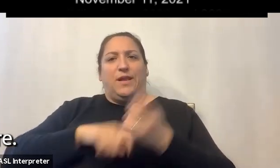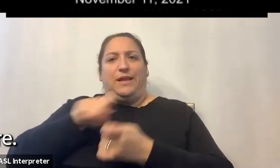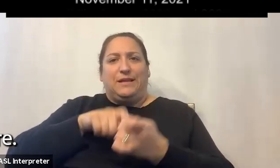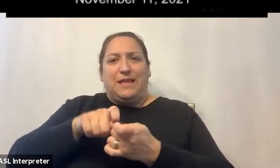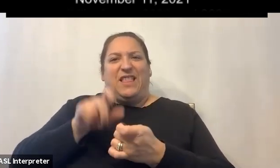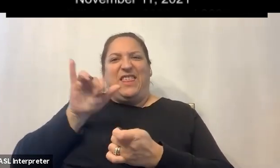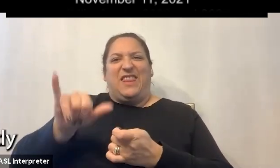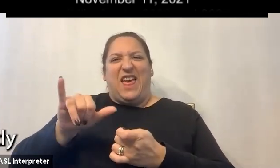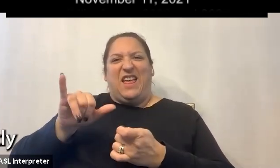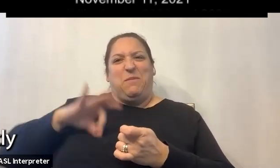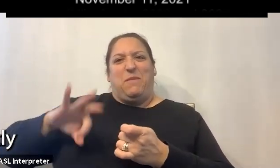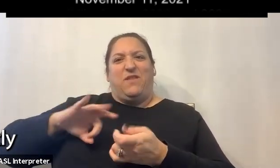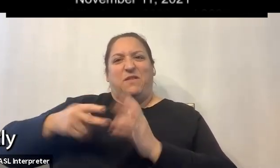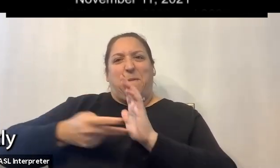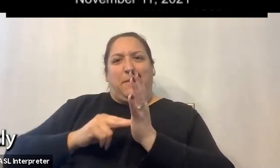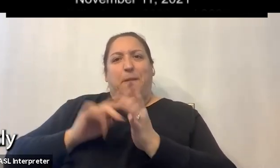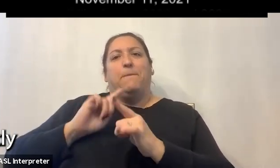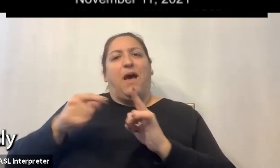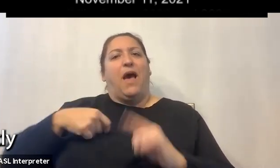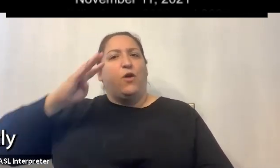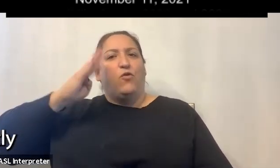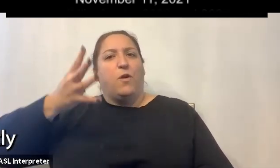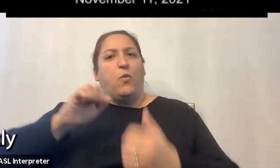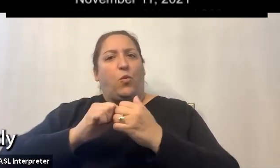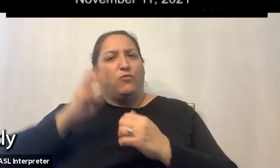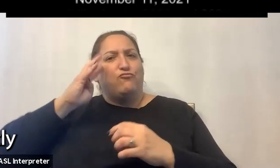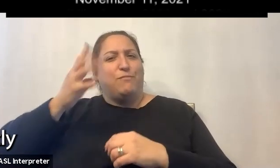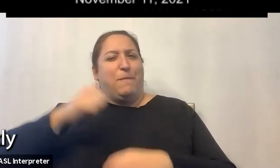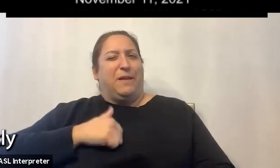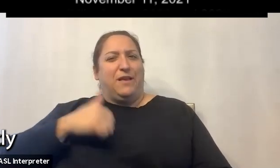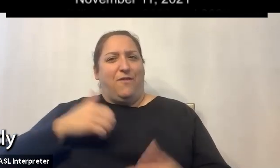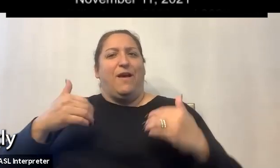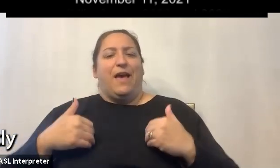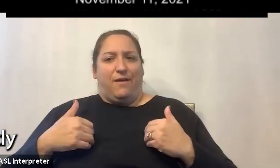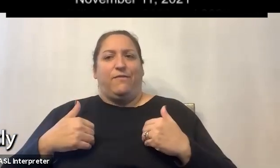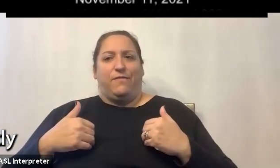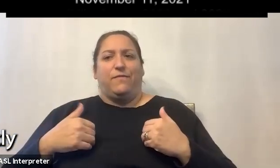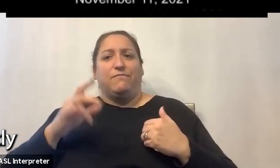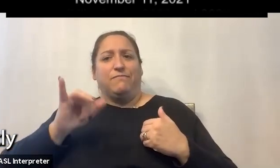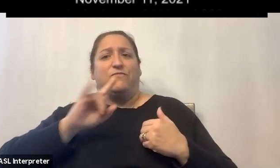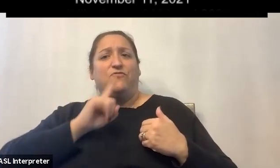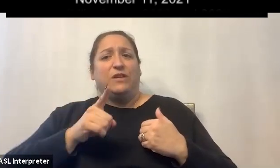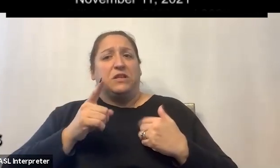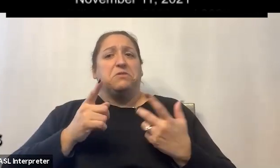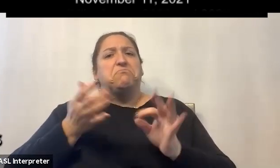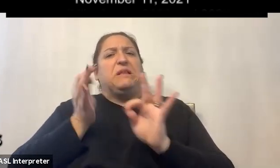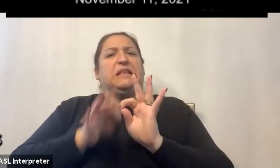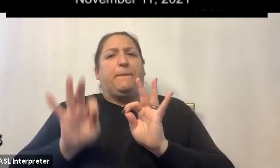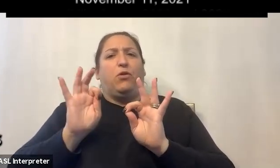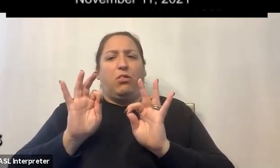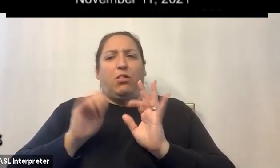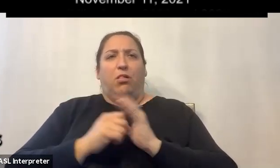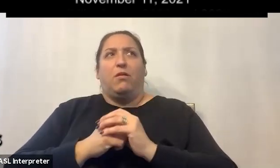benefits are, but I've come up with a creative one myself, which is quite succinctly